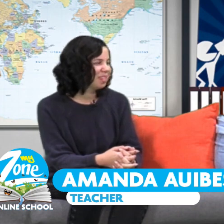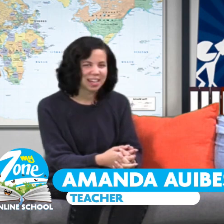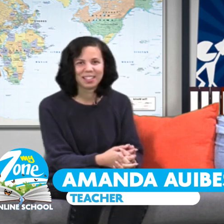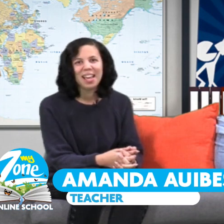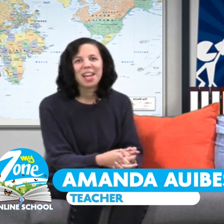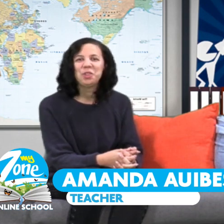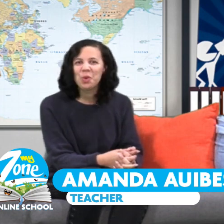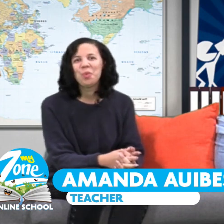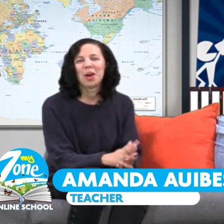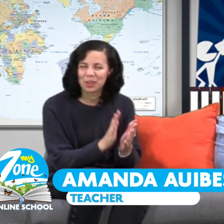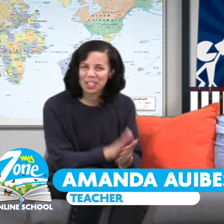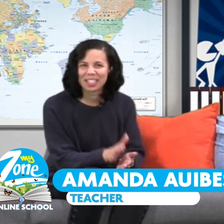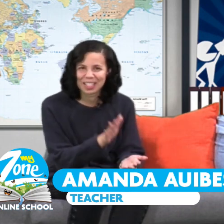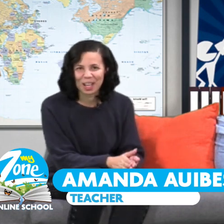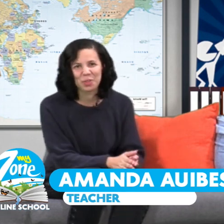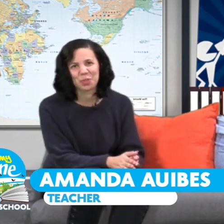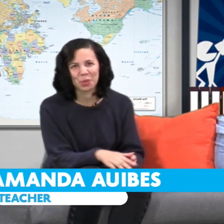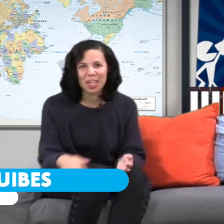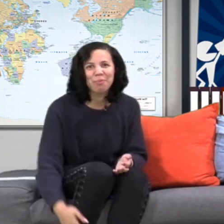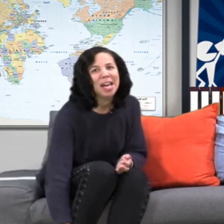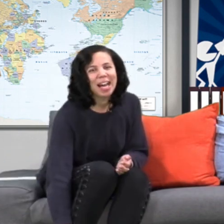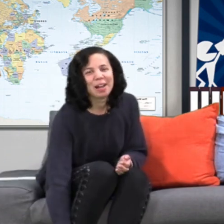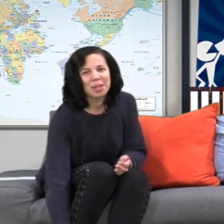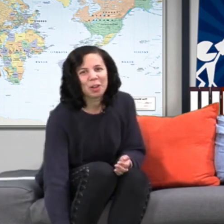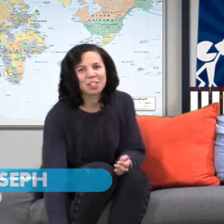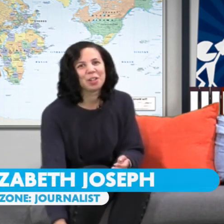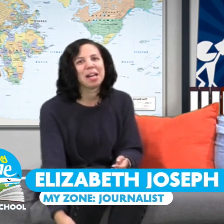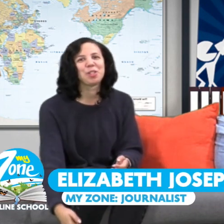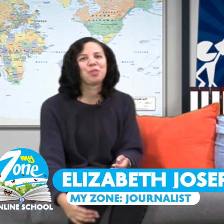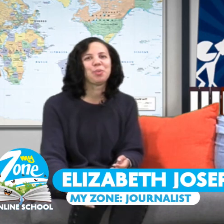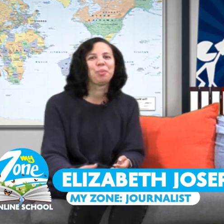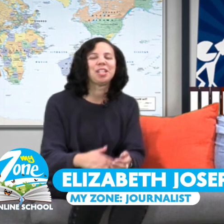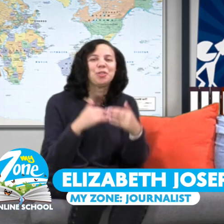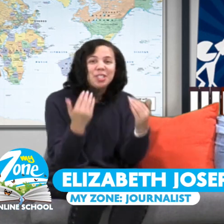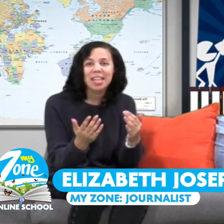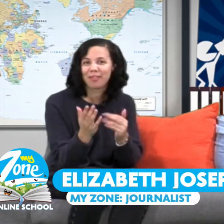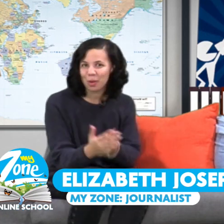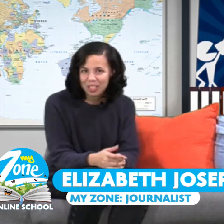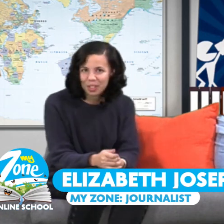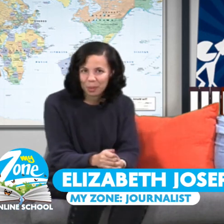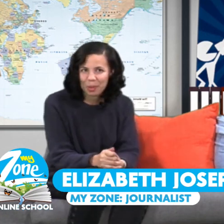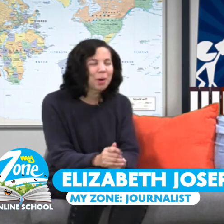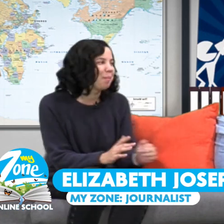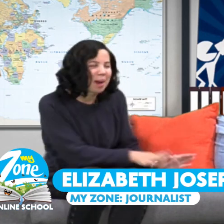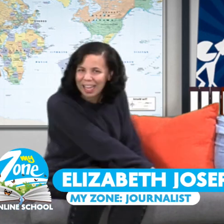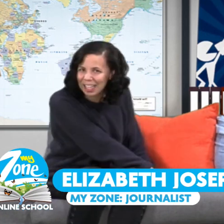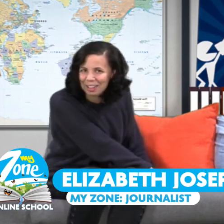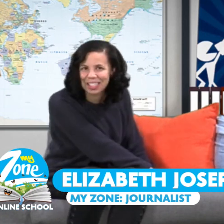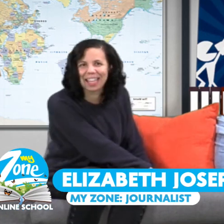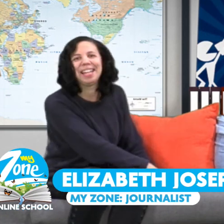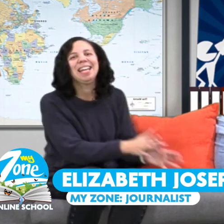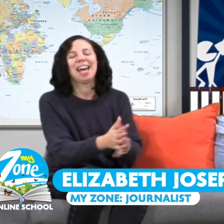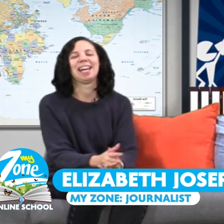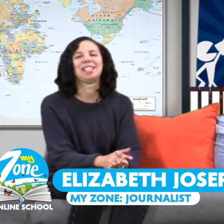safe. Yes, and do what your teachers tell you to do. Keep it locked here on MyZone's Facebook page to see if your teacher will be on my